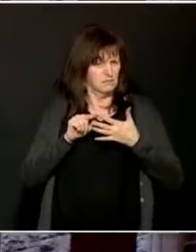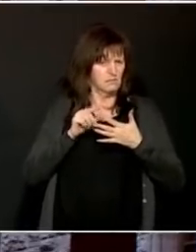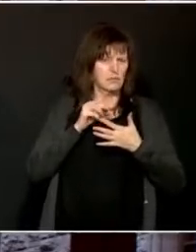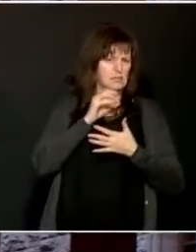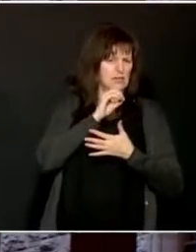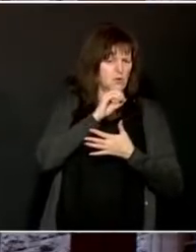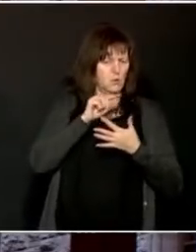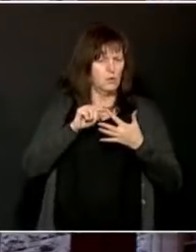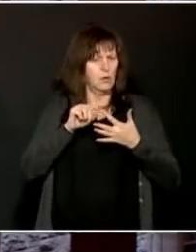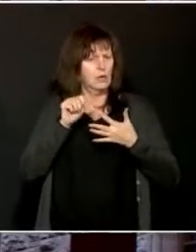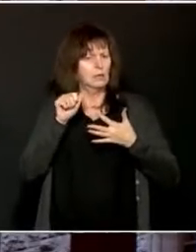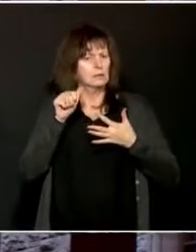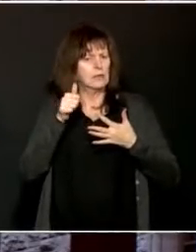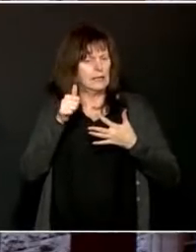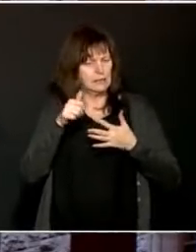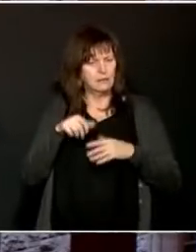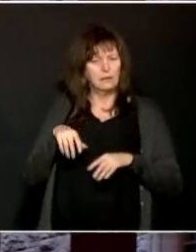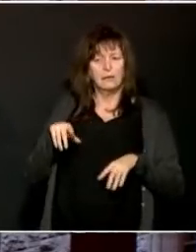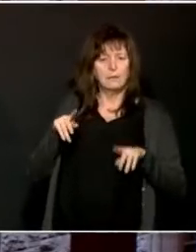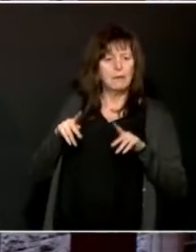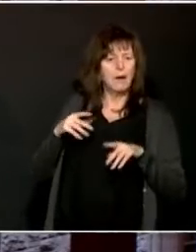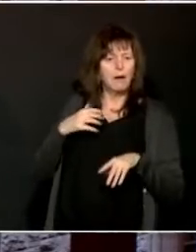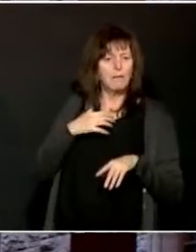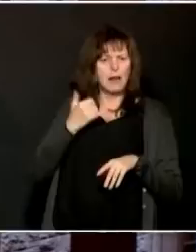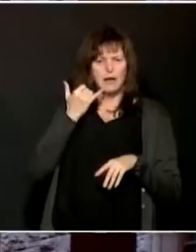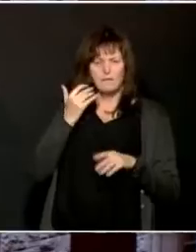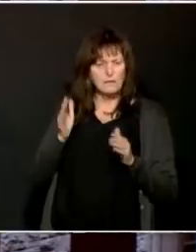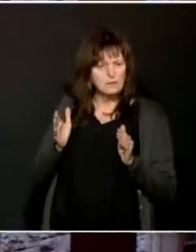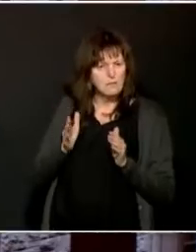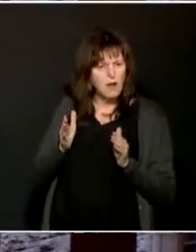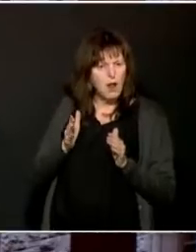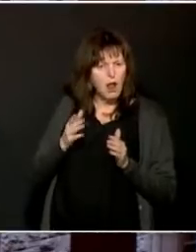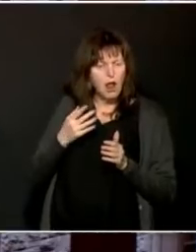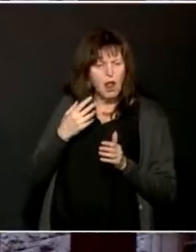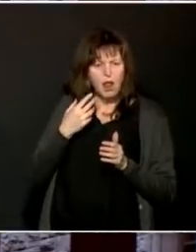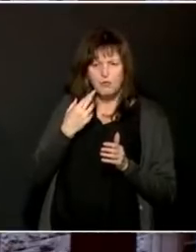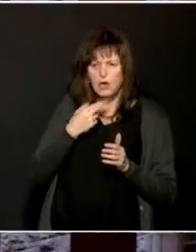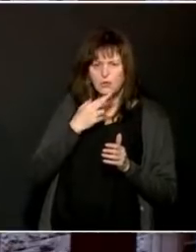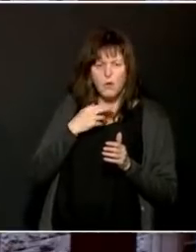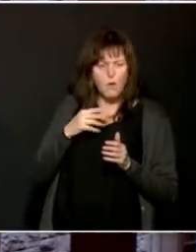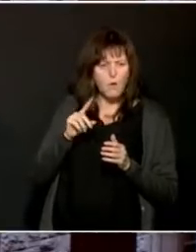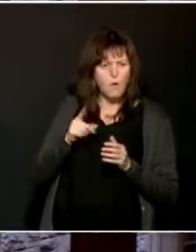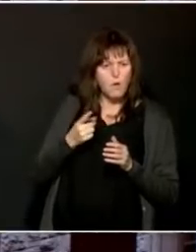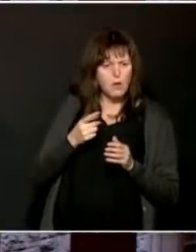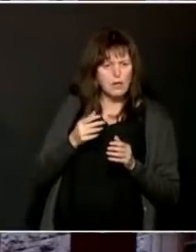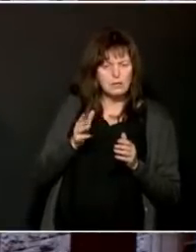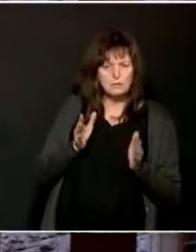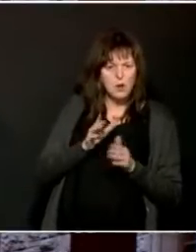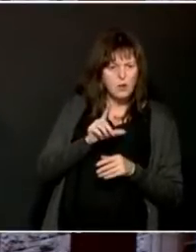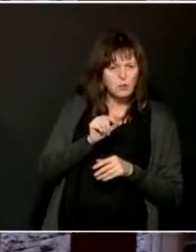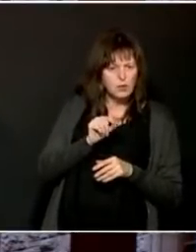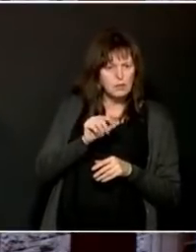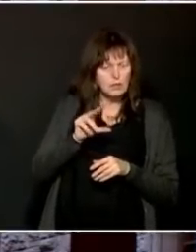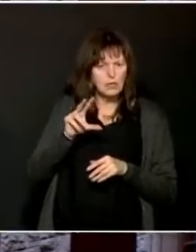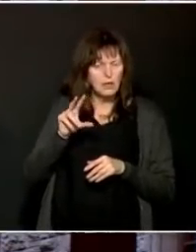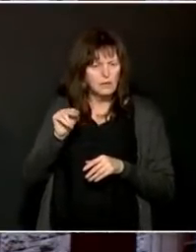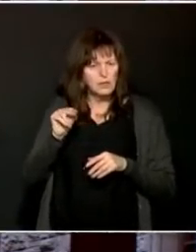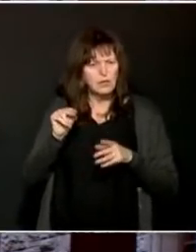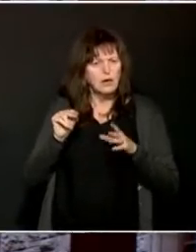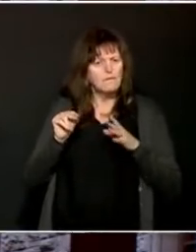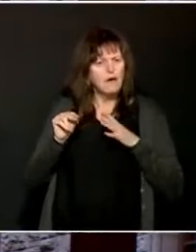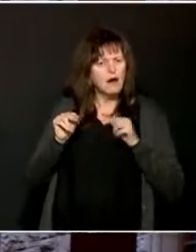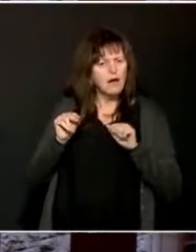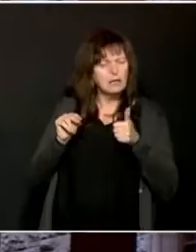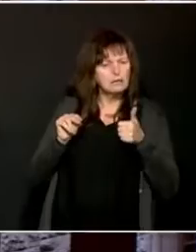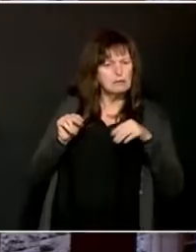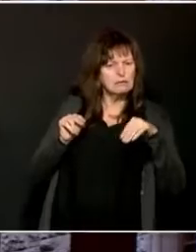said, well, if you're a small place that can only seat about 20 or 30 people, that may be okay. In fact, they can't even put 10 people in that place because the distancing wouldn't even